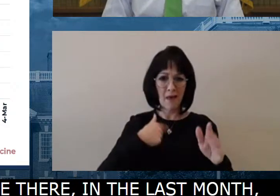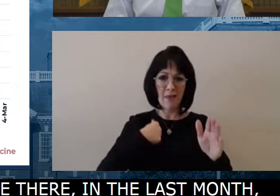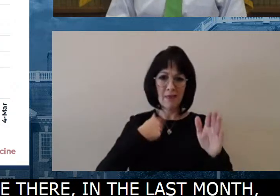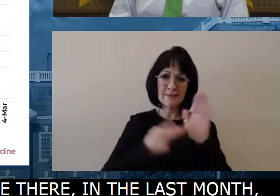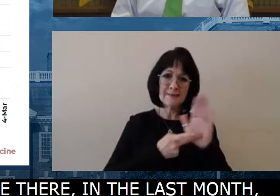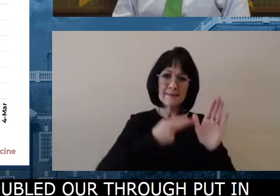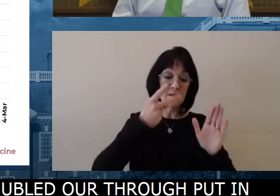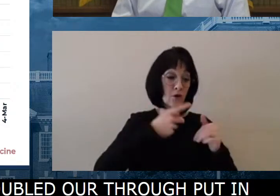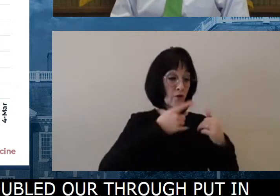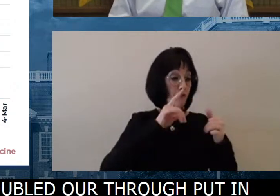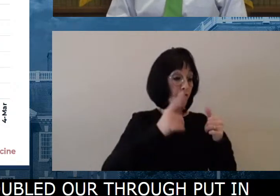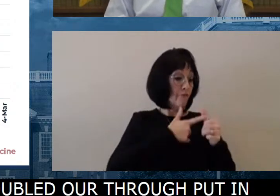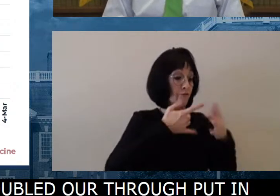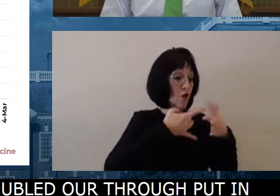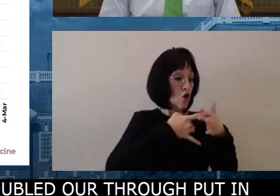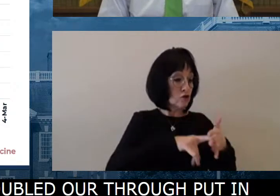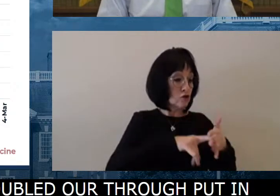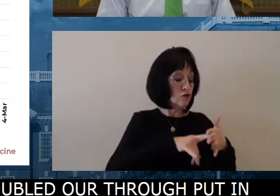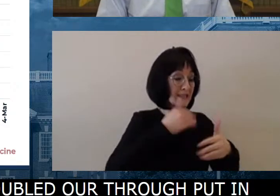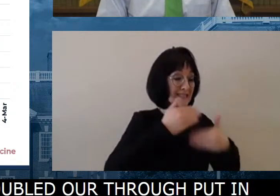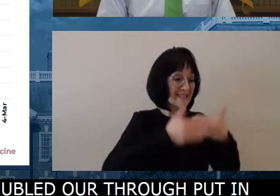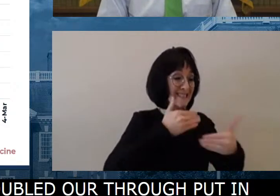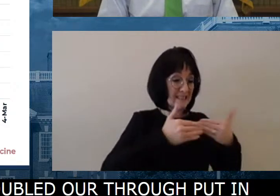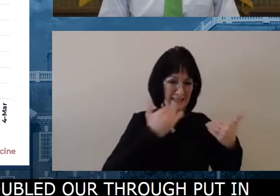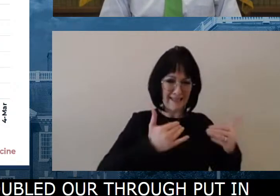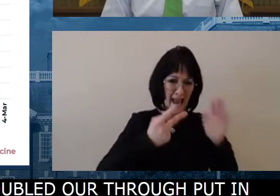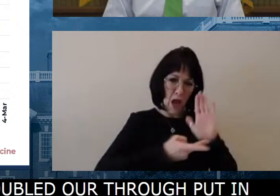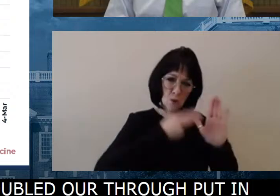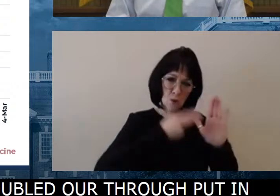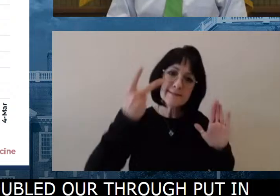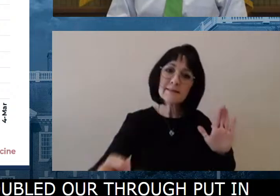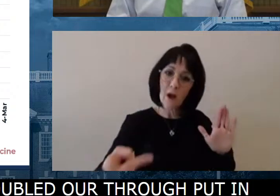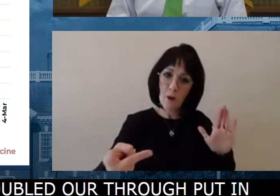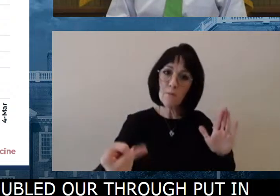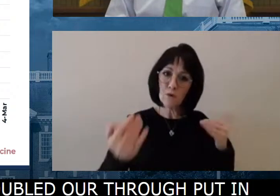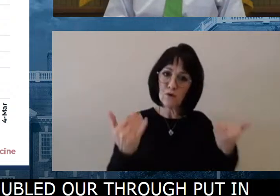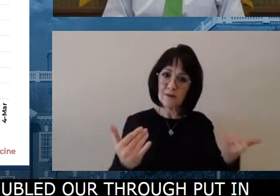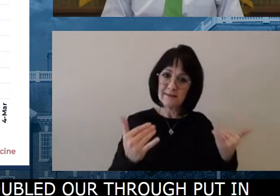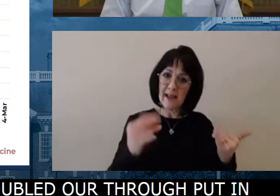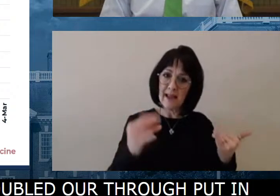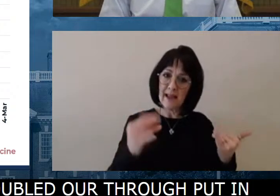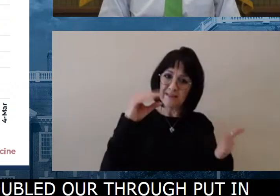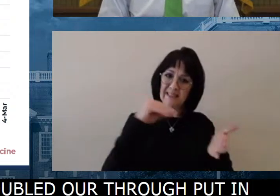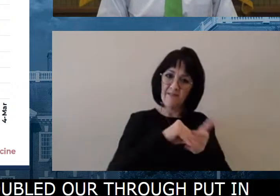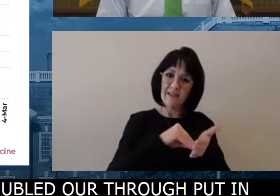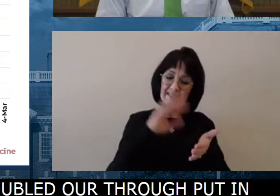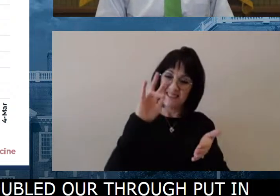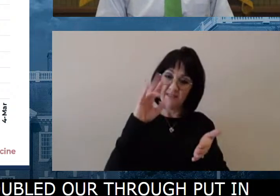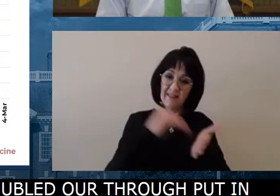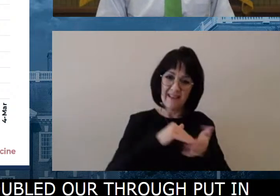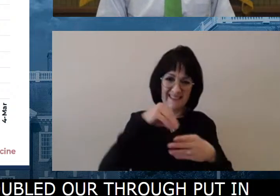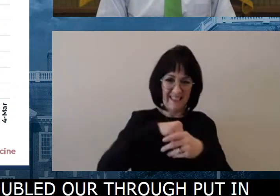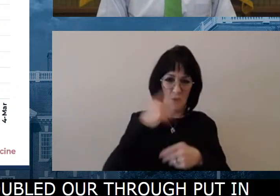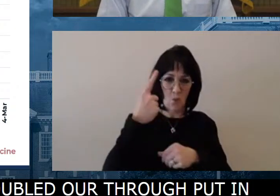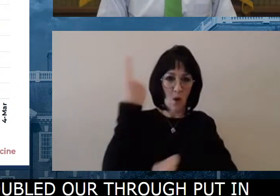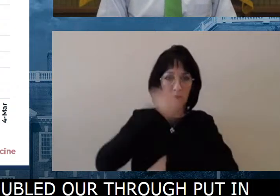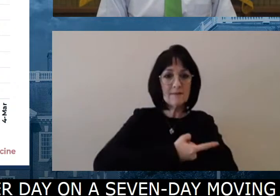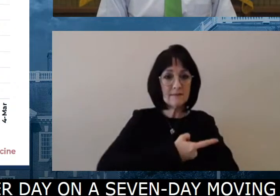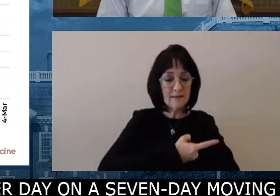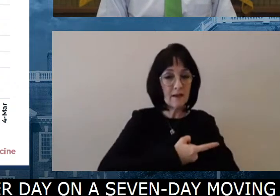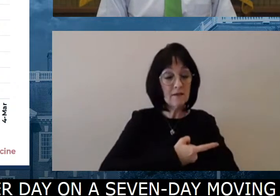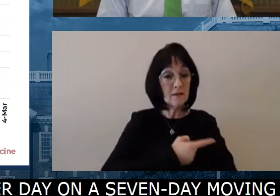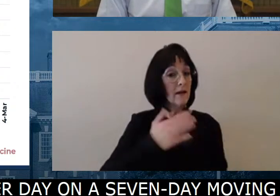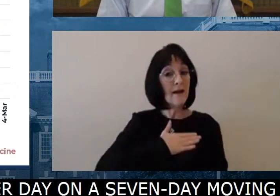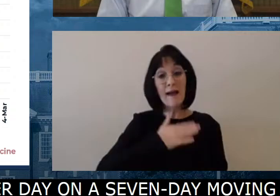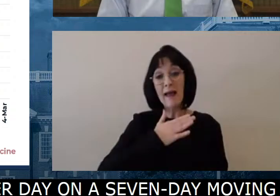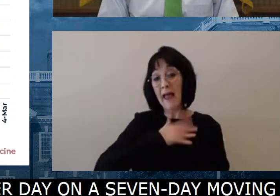day on a 7-day moving average to 7,000 per day. As I said before, our objective is